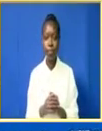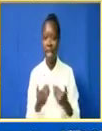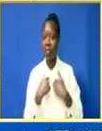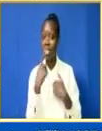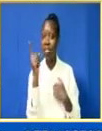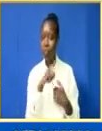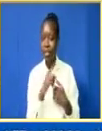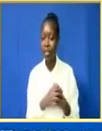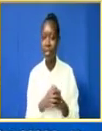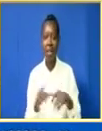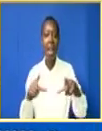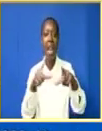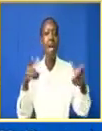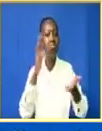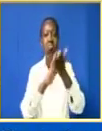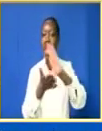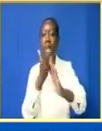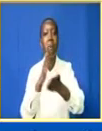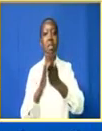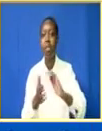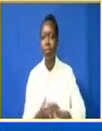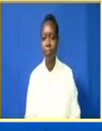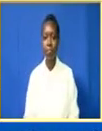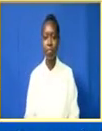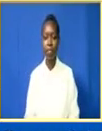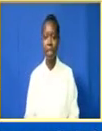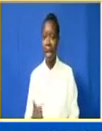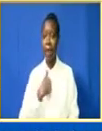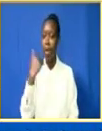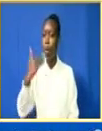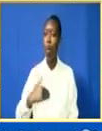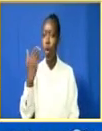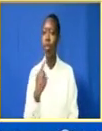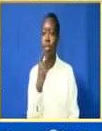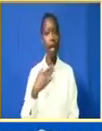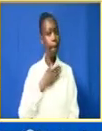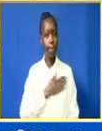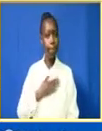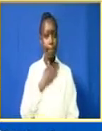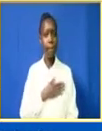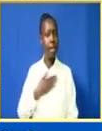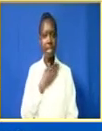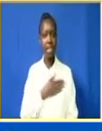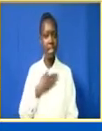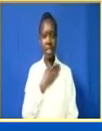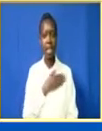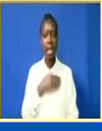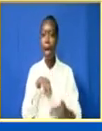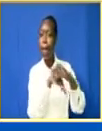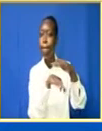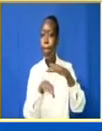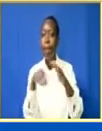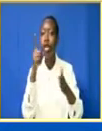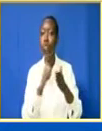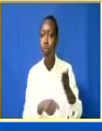Yes, bare land. Yeah. That's why I always say, please plant cover crops.